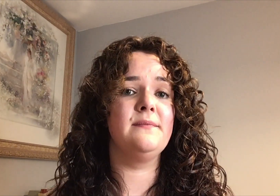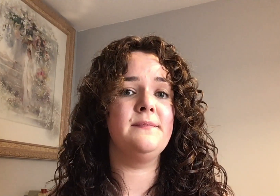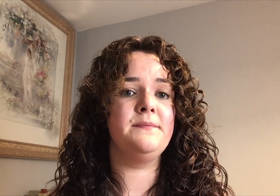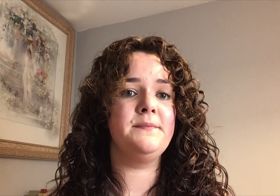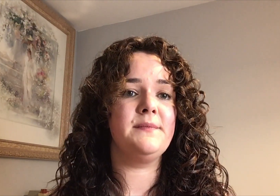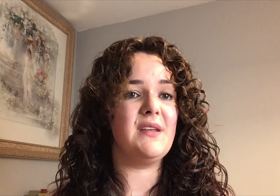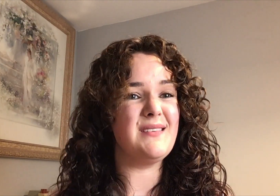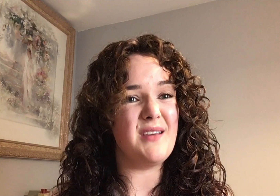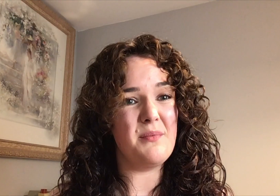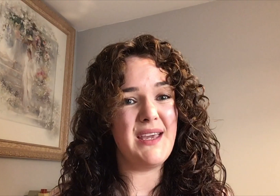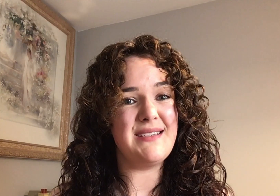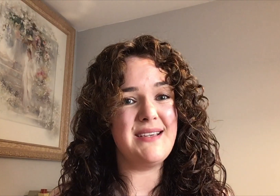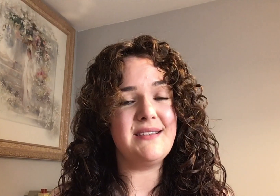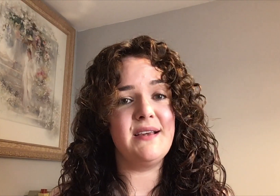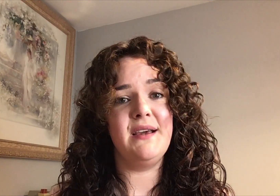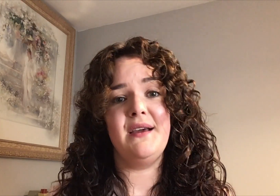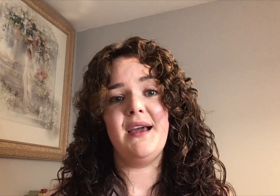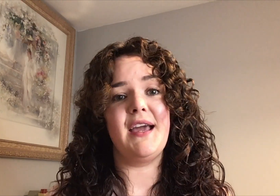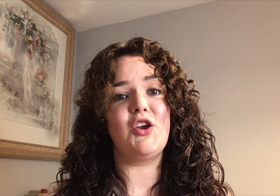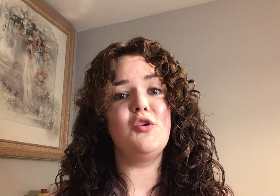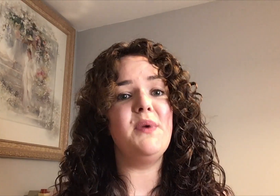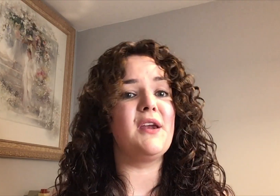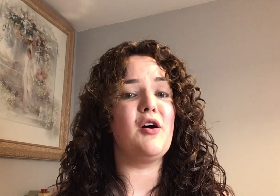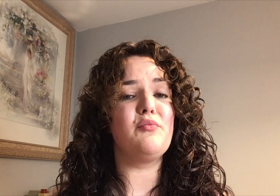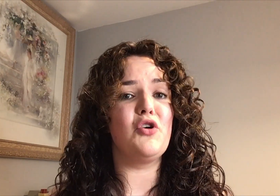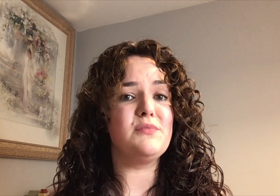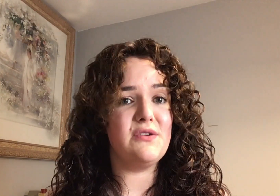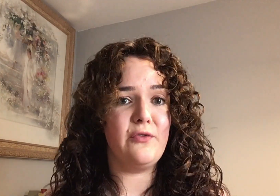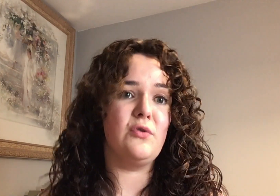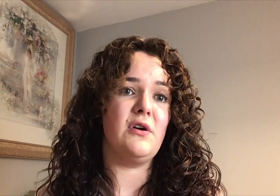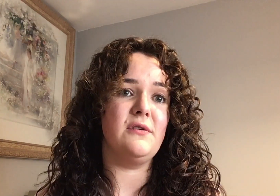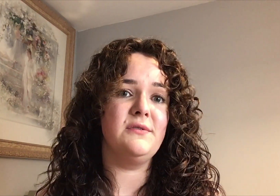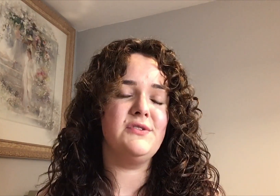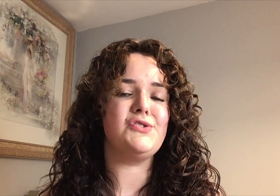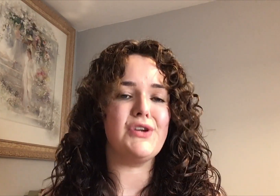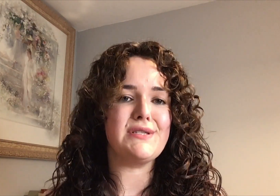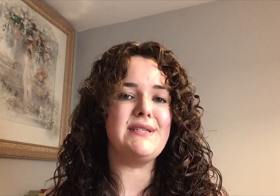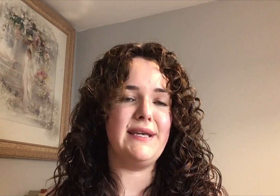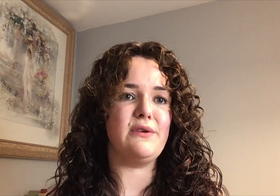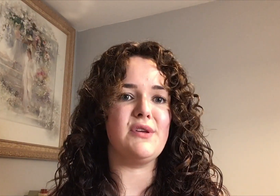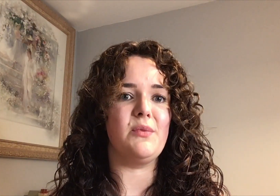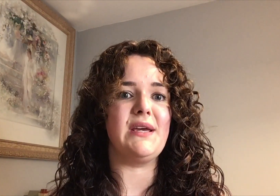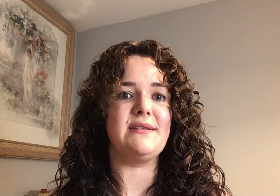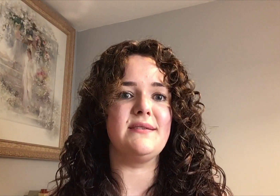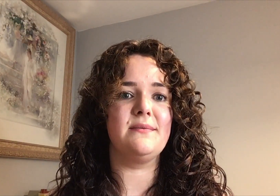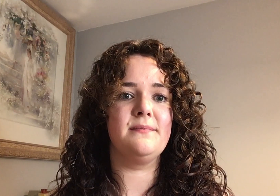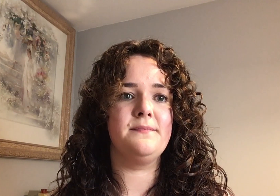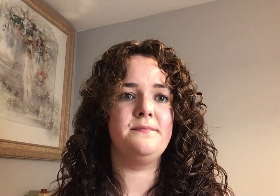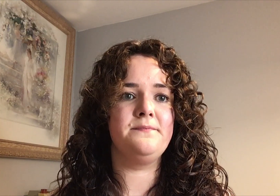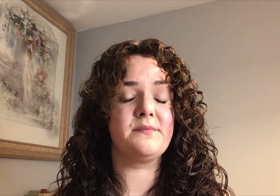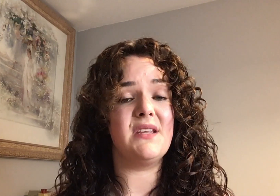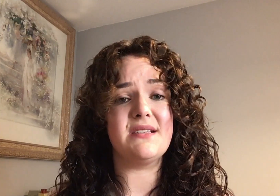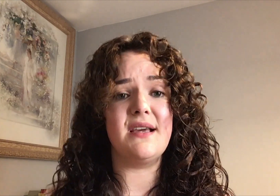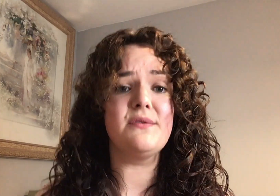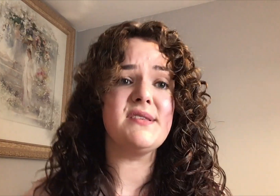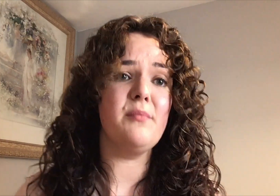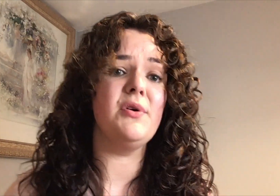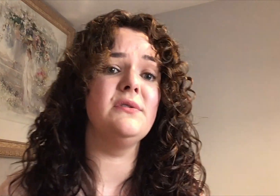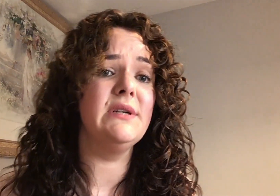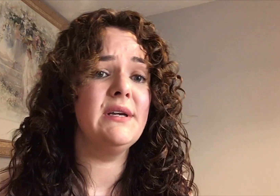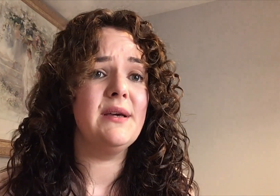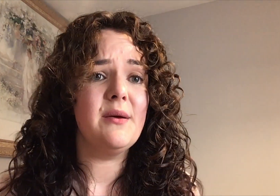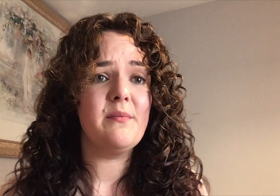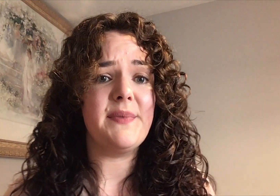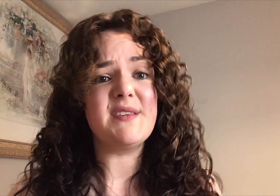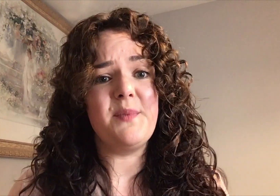tea. In some cases, it could be an unprompted phone call just to see how someone is. It sounds